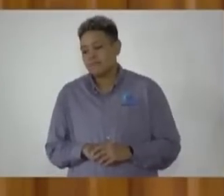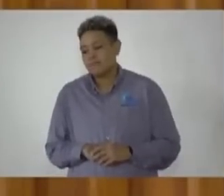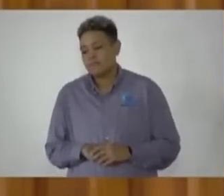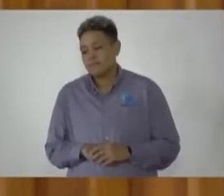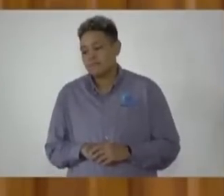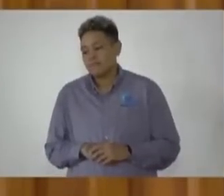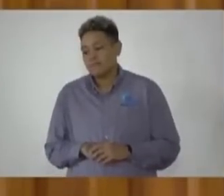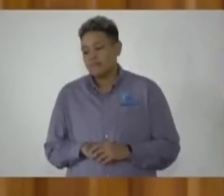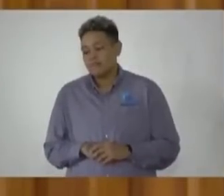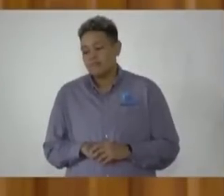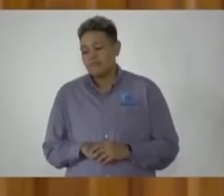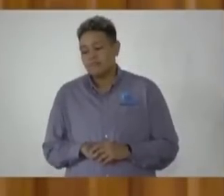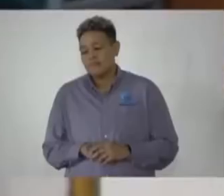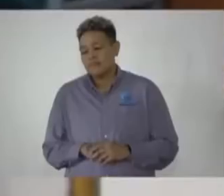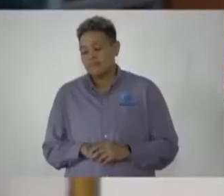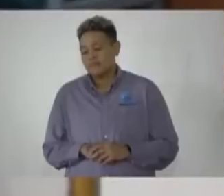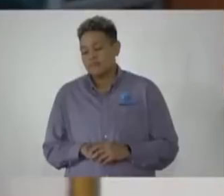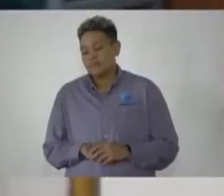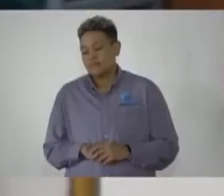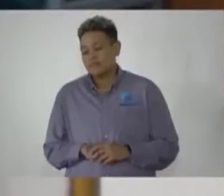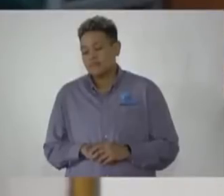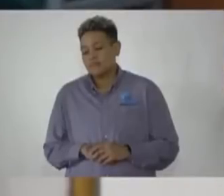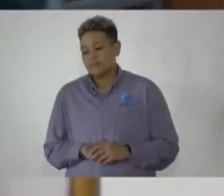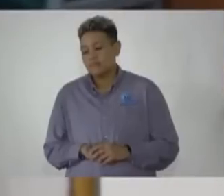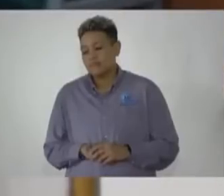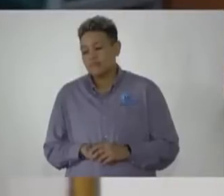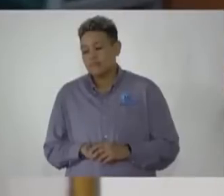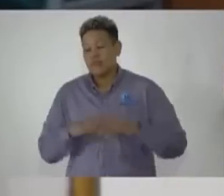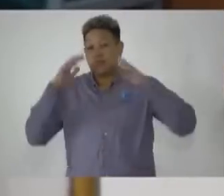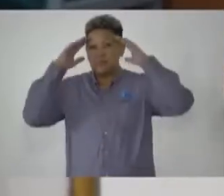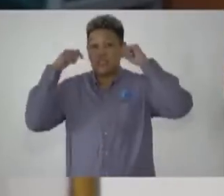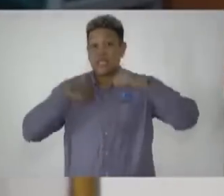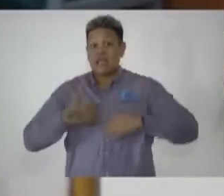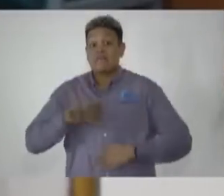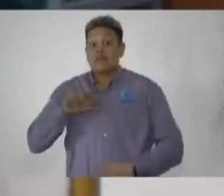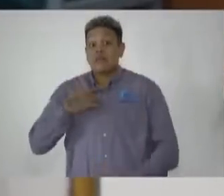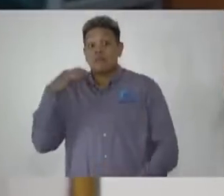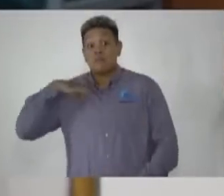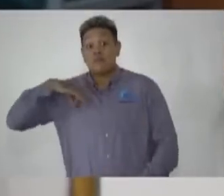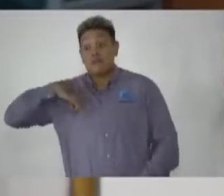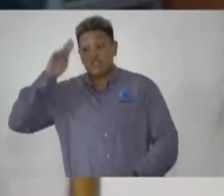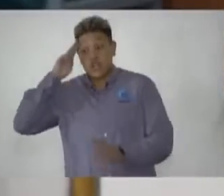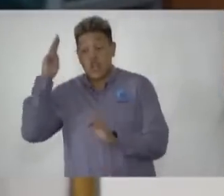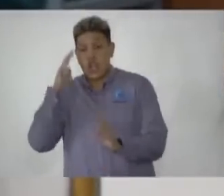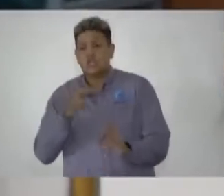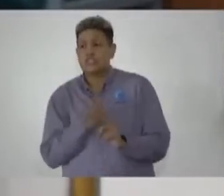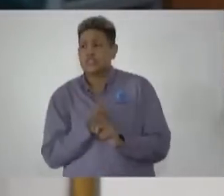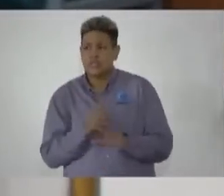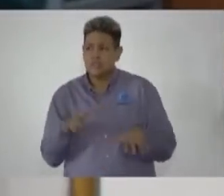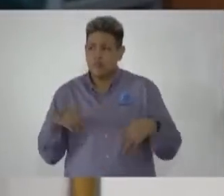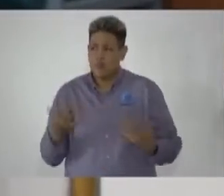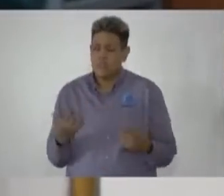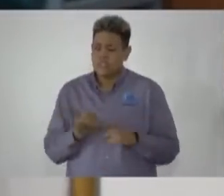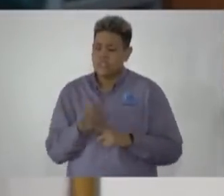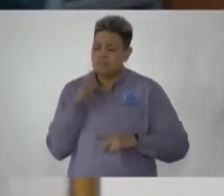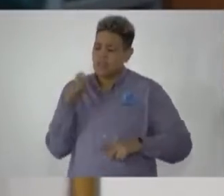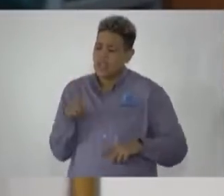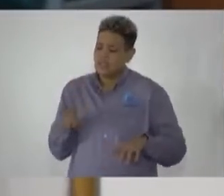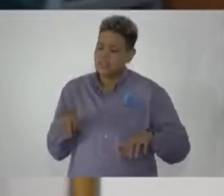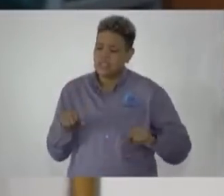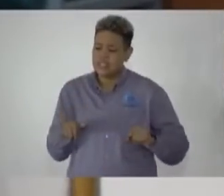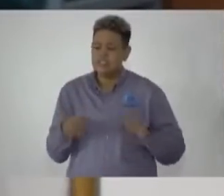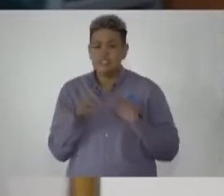Mr. President, I feel very privileged and honored to be asked to take